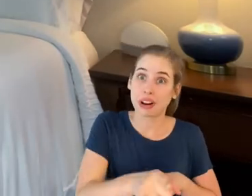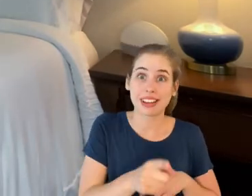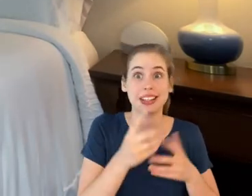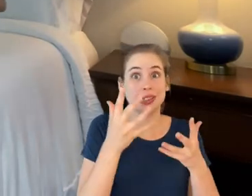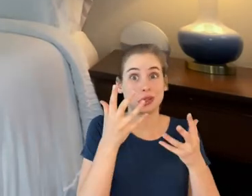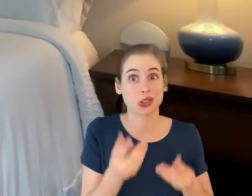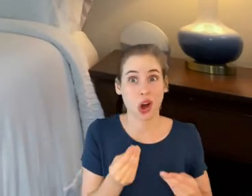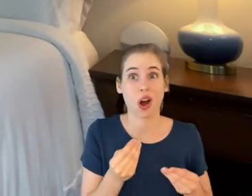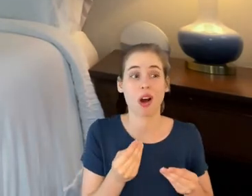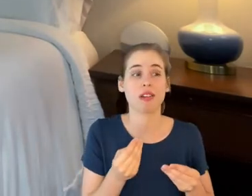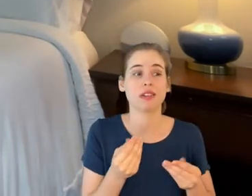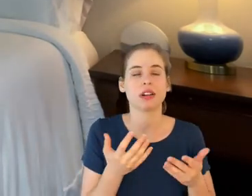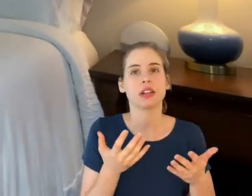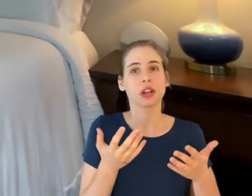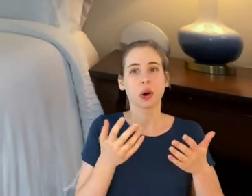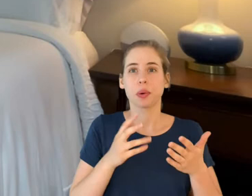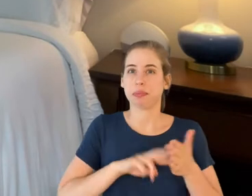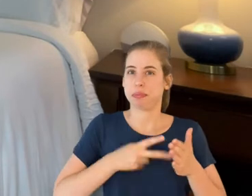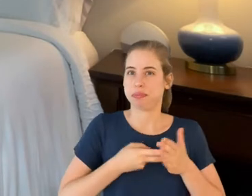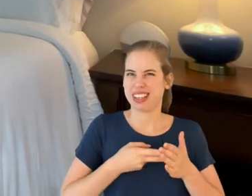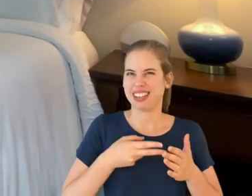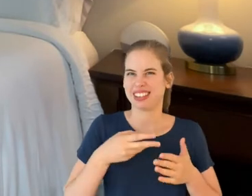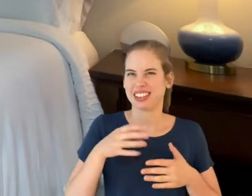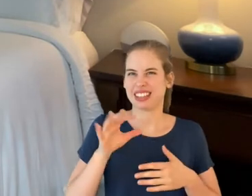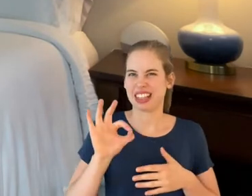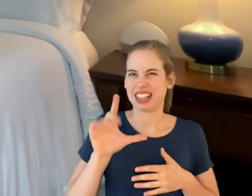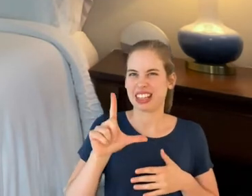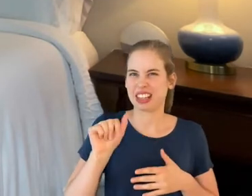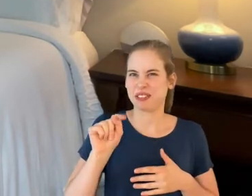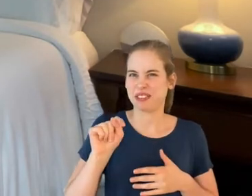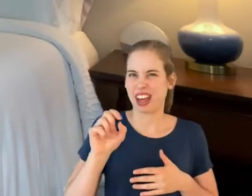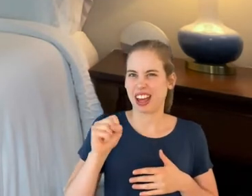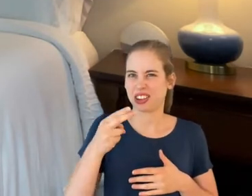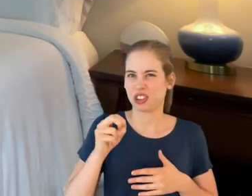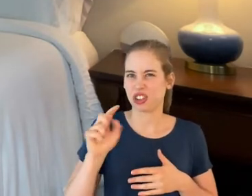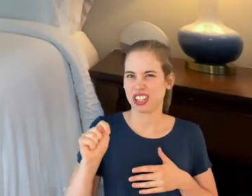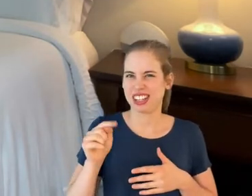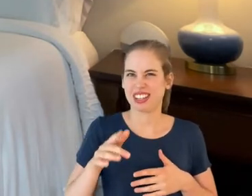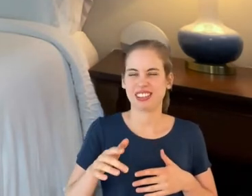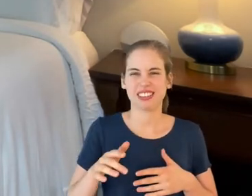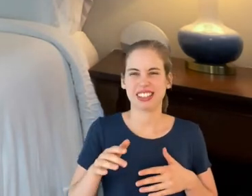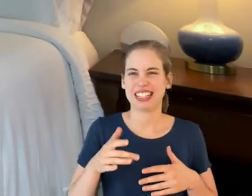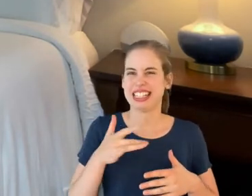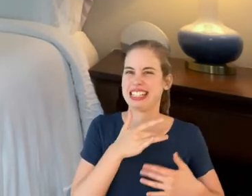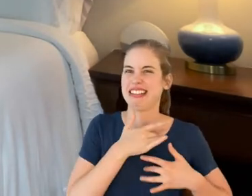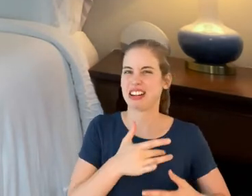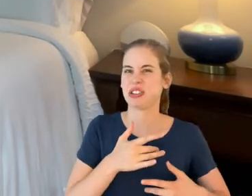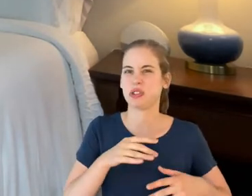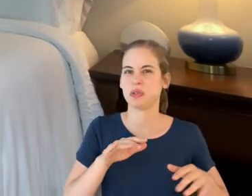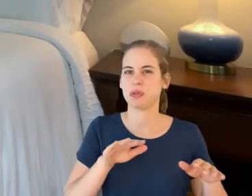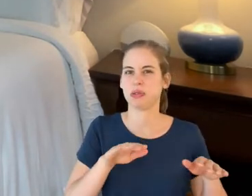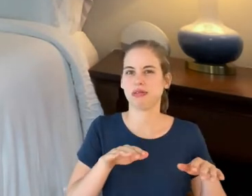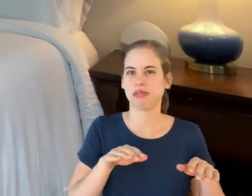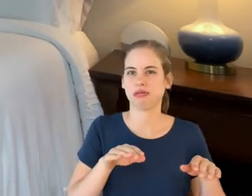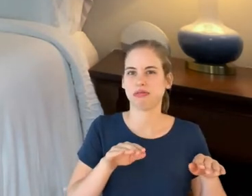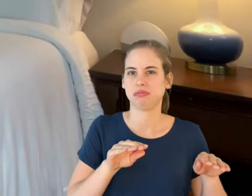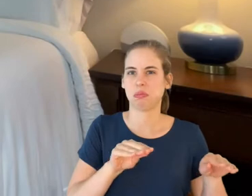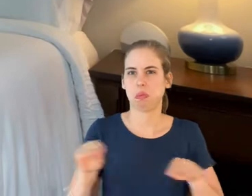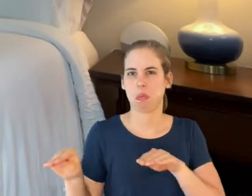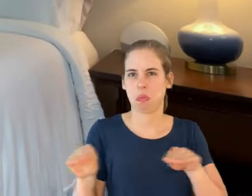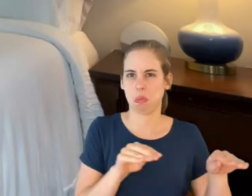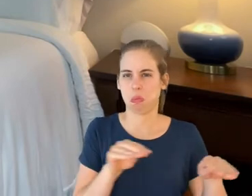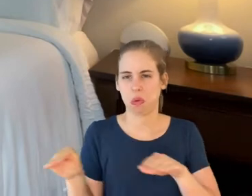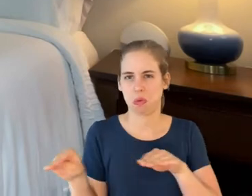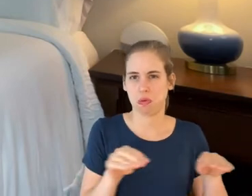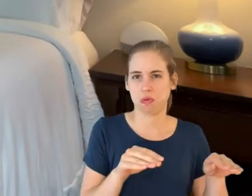sheet is so soft, that it does sometimes get kind of like wrapped around and moved around. So I